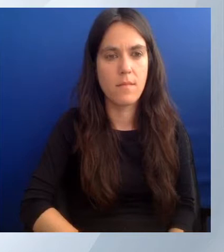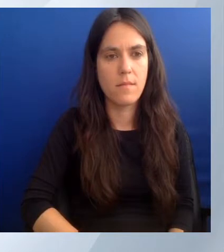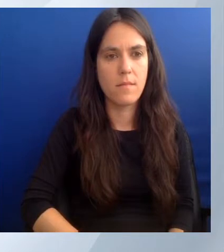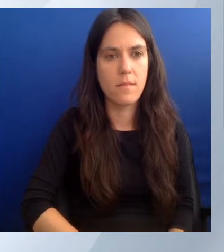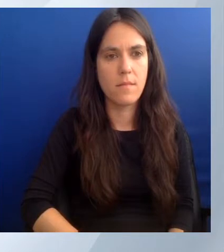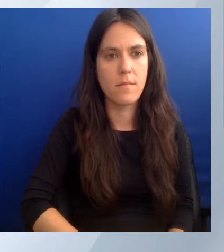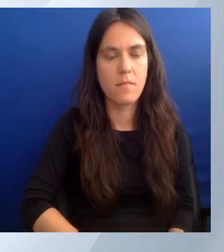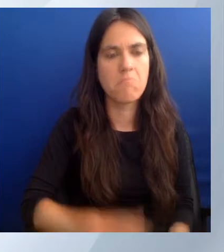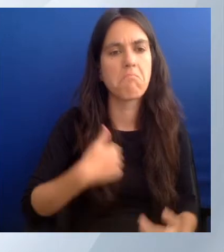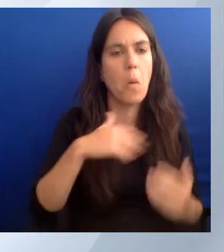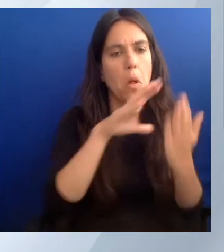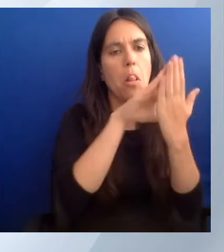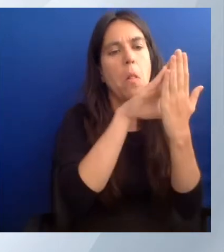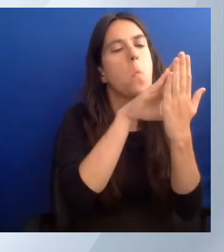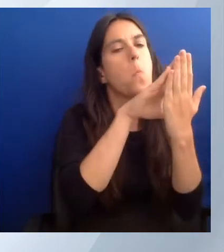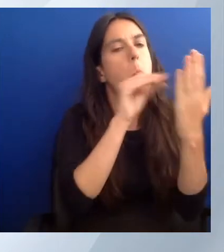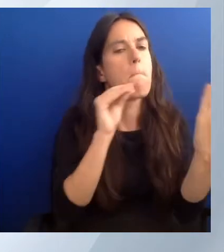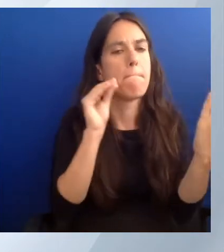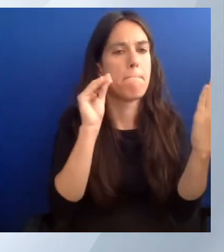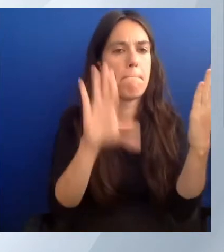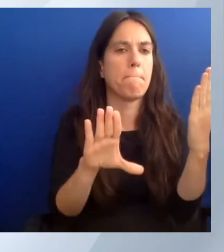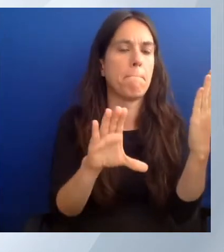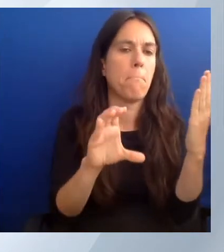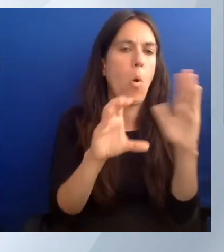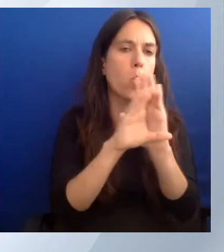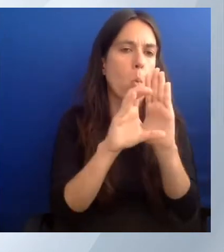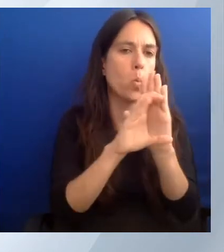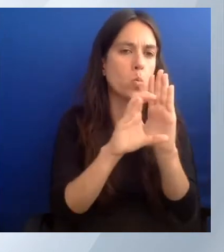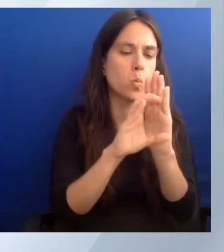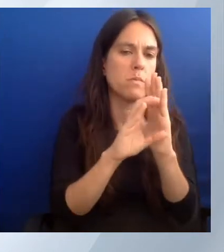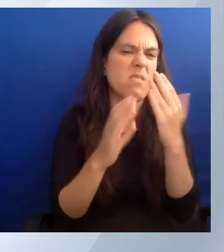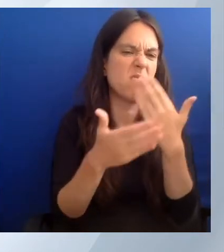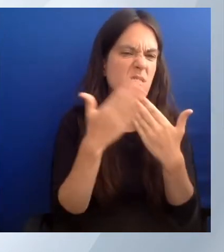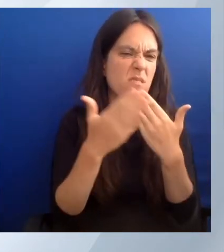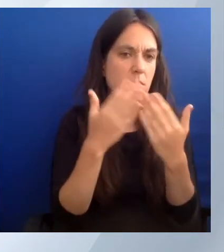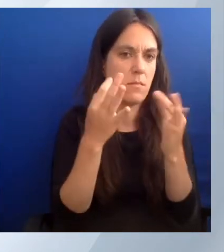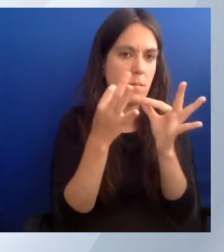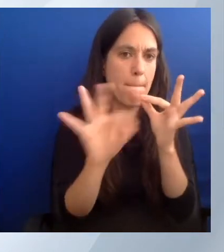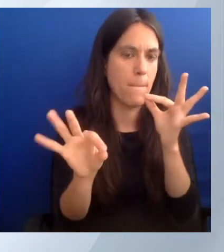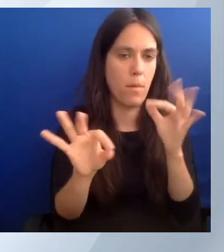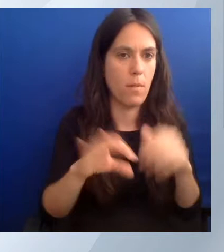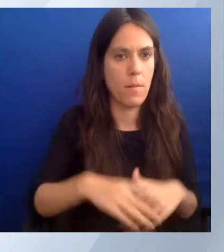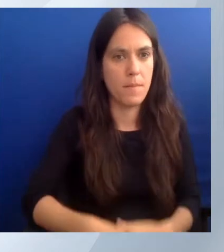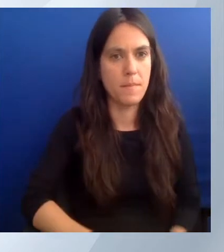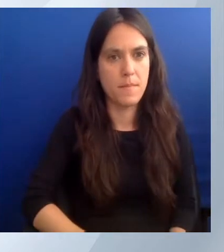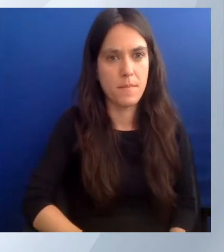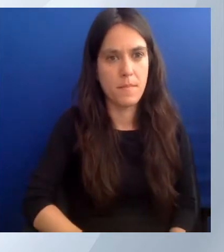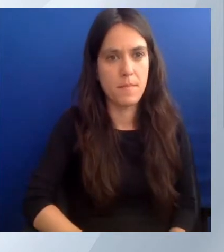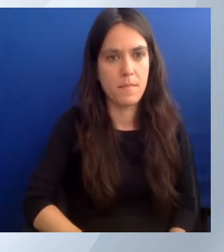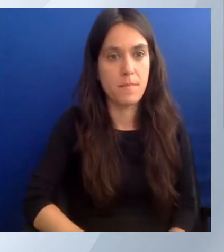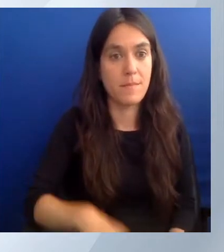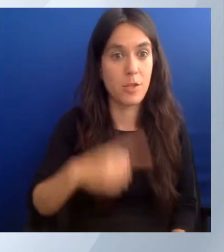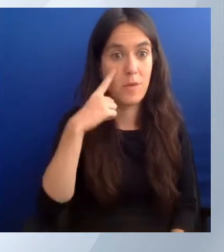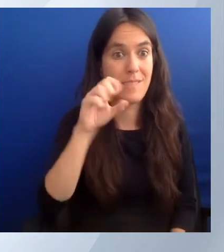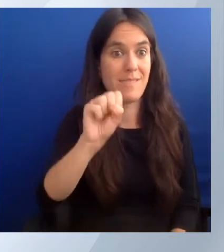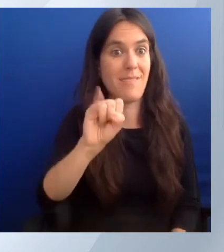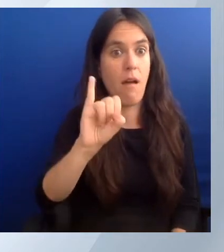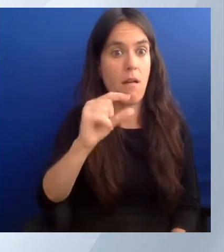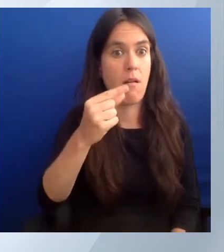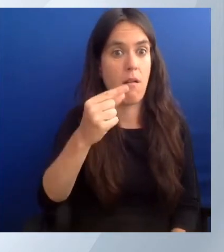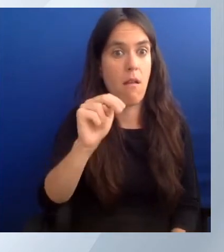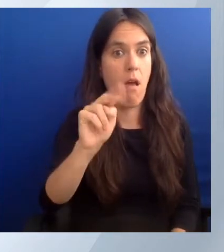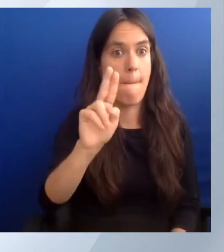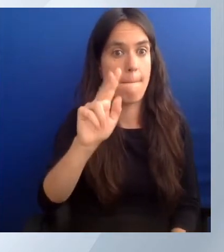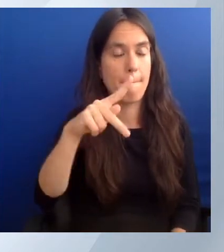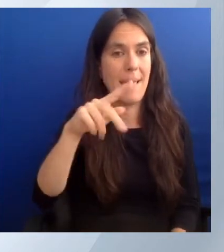a quick code snippet here so that we can look at it. So here we have our sign-up entity. It's based on a table